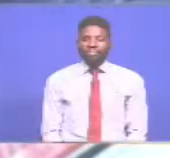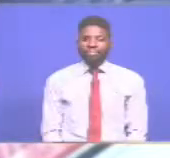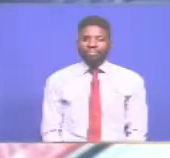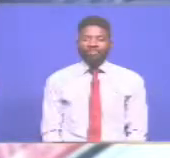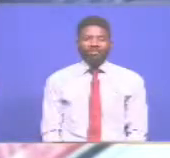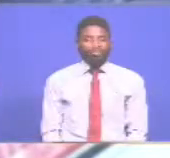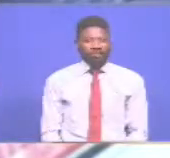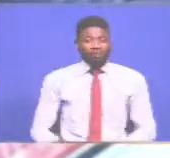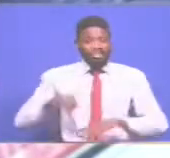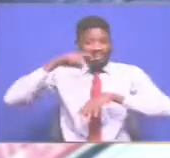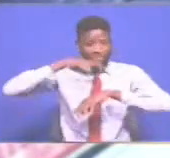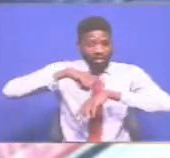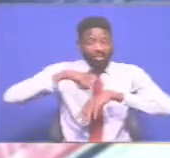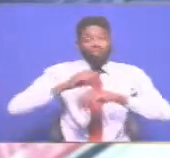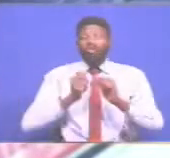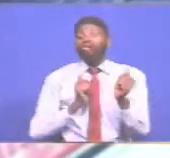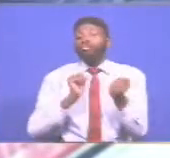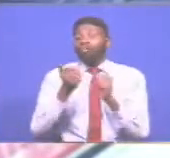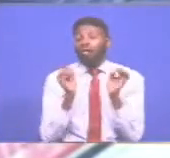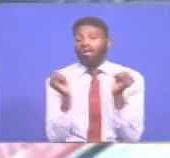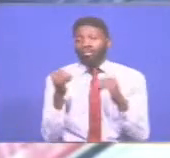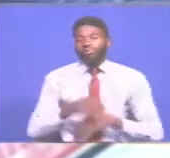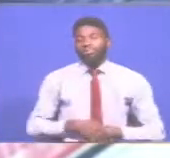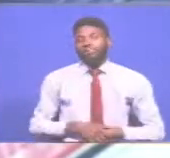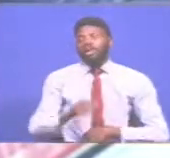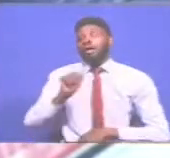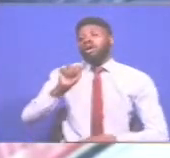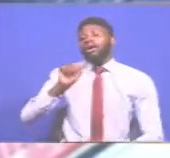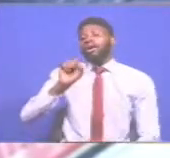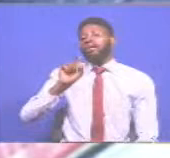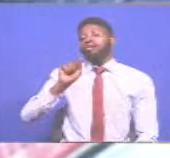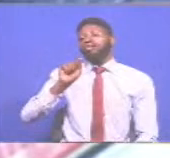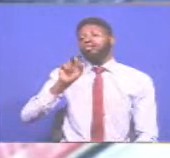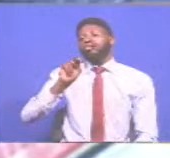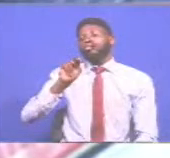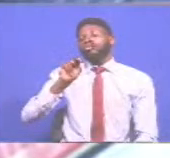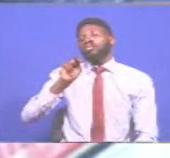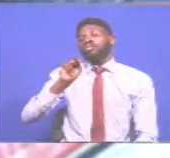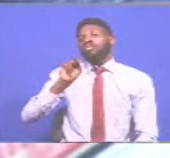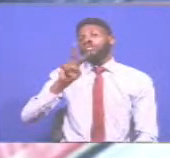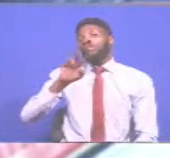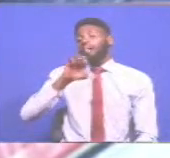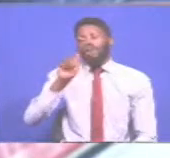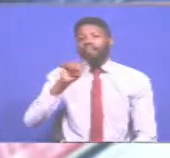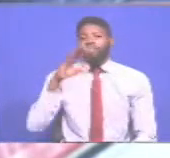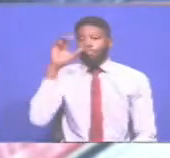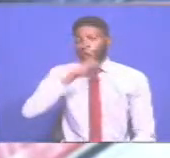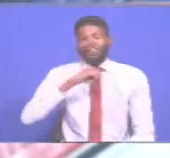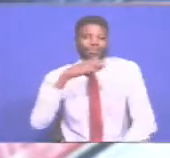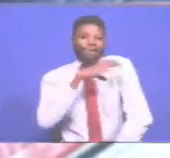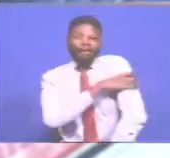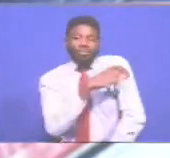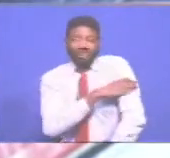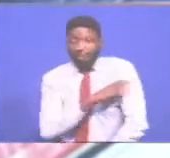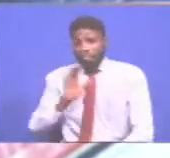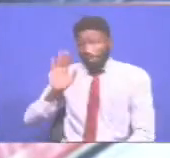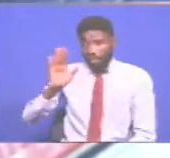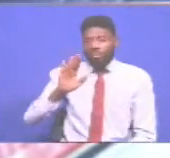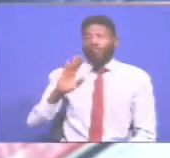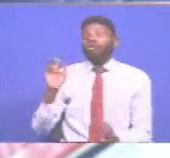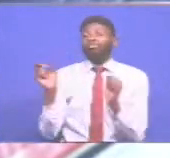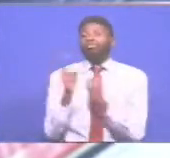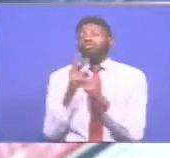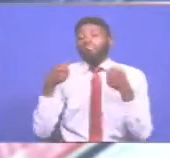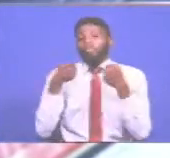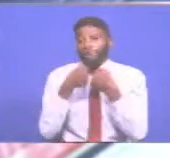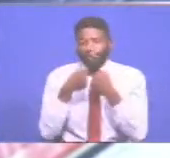It's now time for the sport, and Aston Villa remains without captain Jack Grealish for a 12th successive match. Villa take